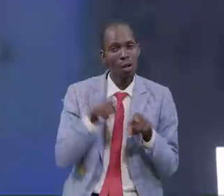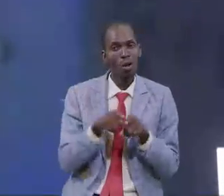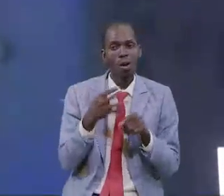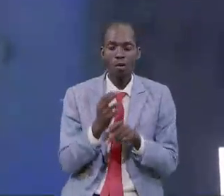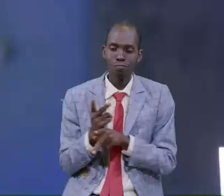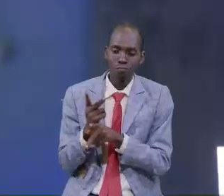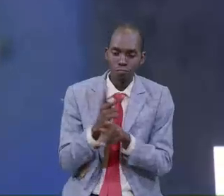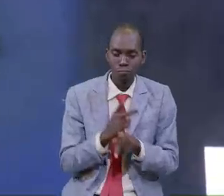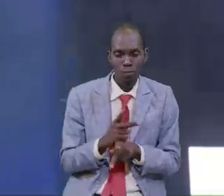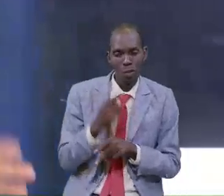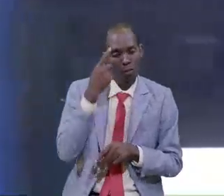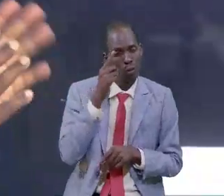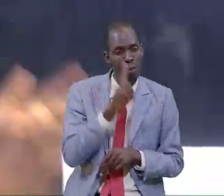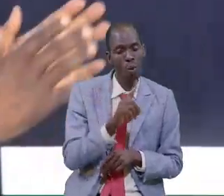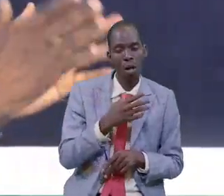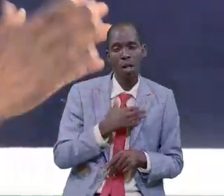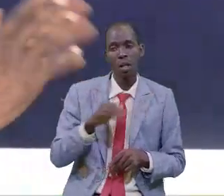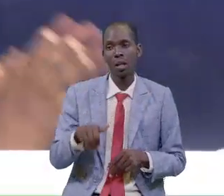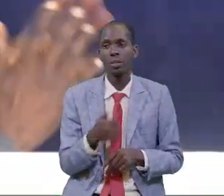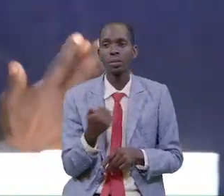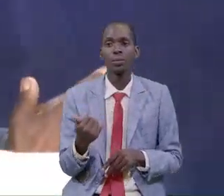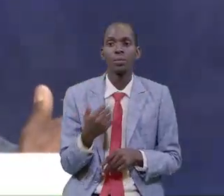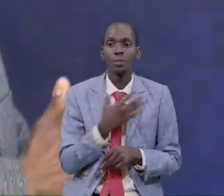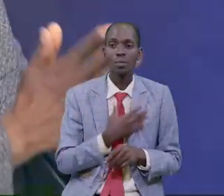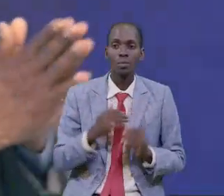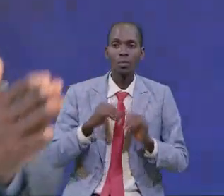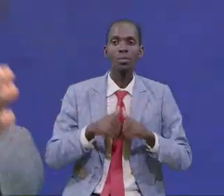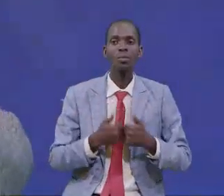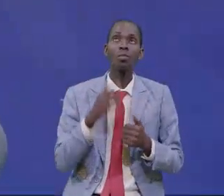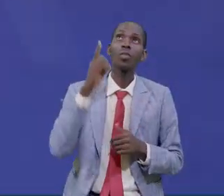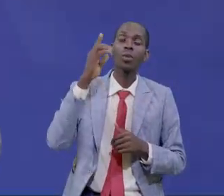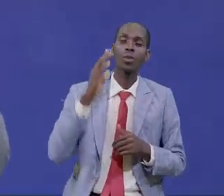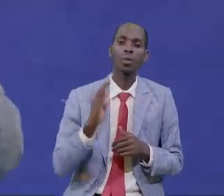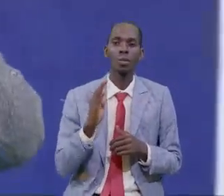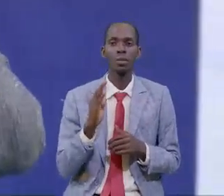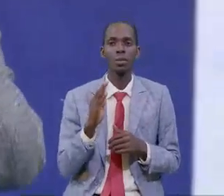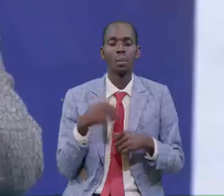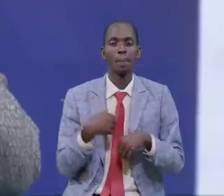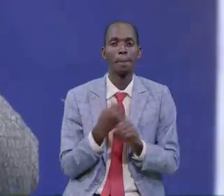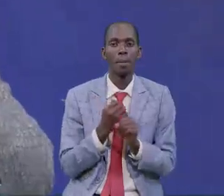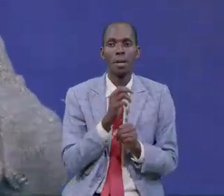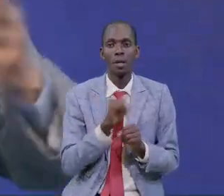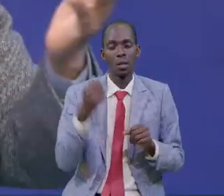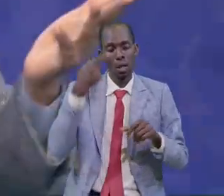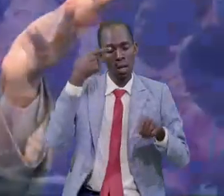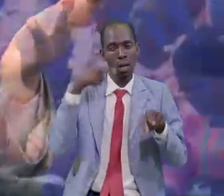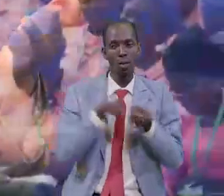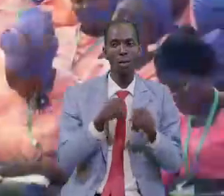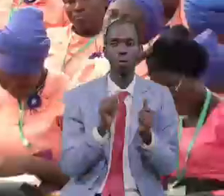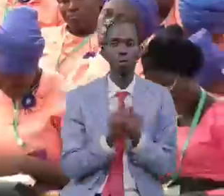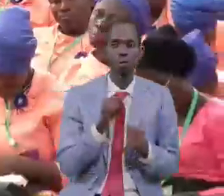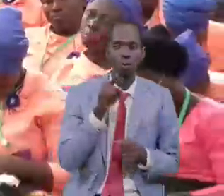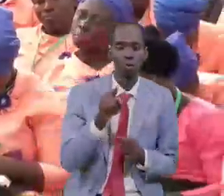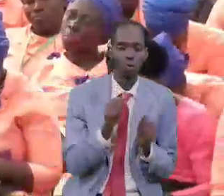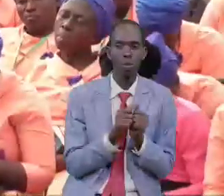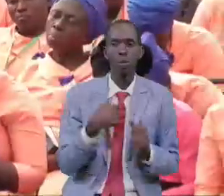another. And now God makes a covenant with you, with me, with